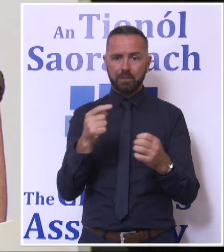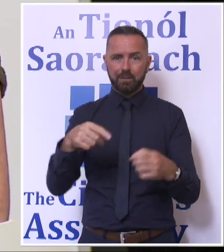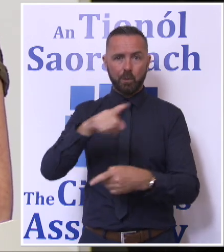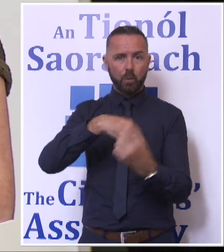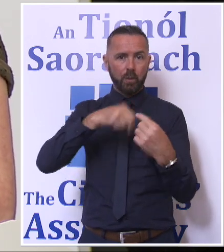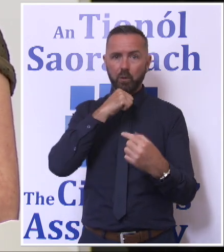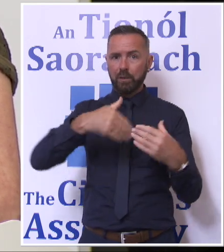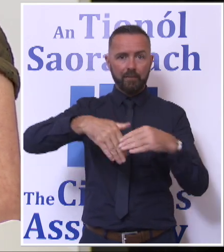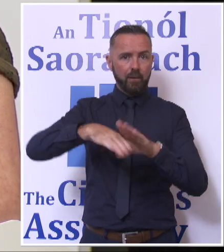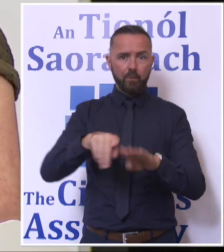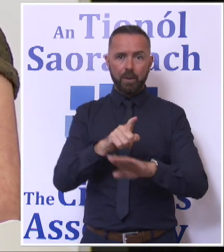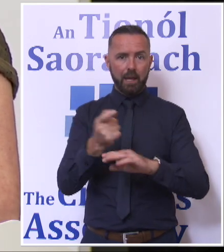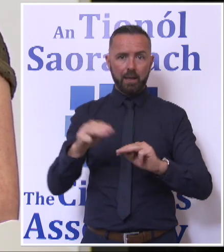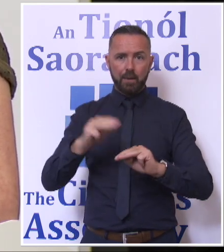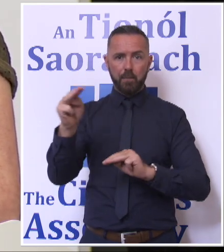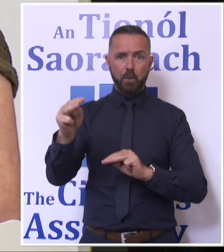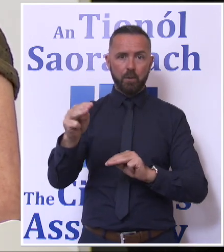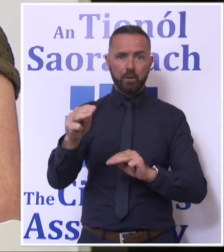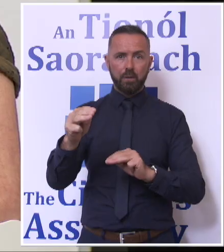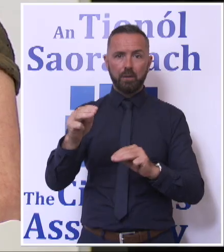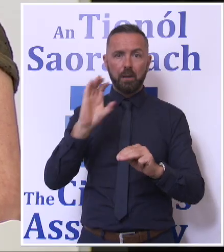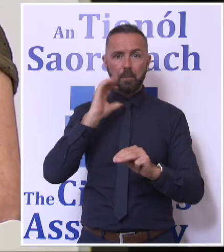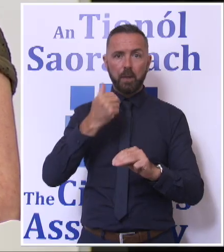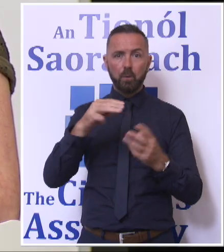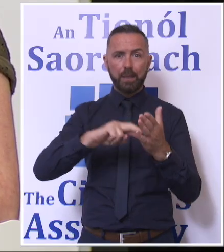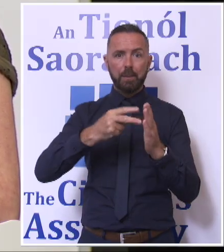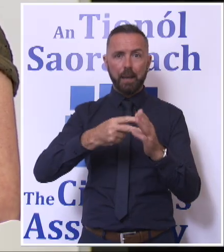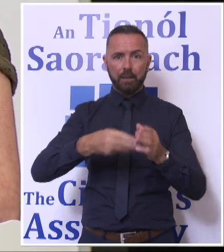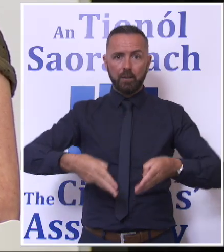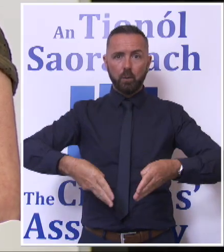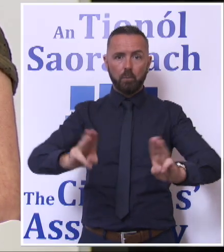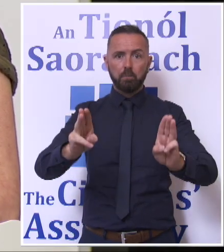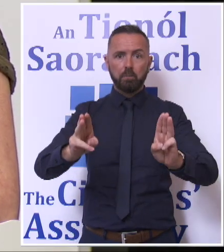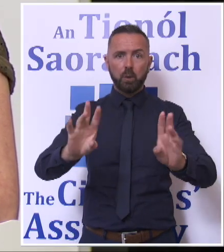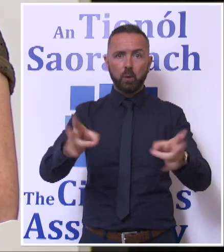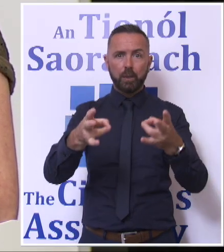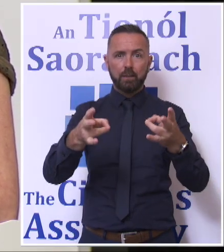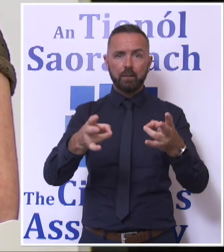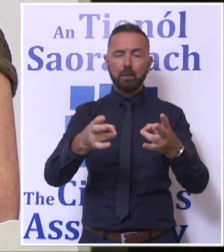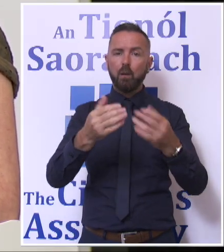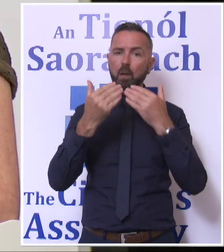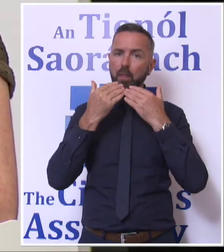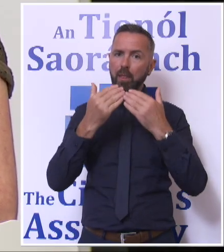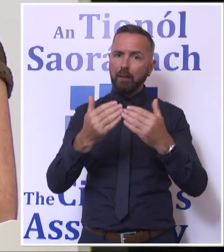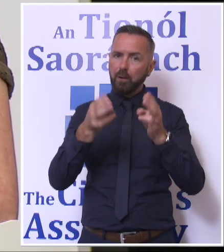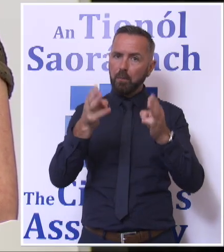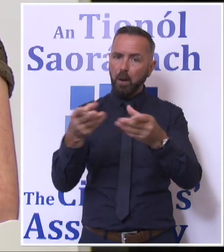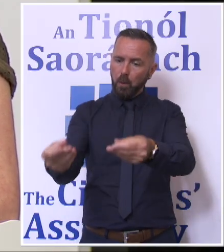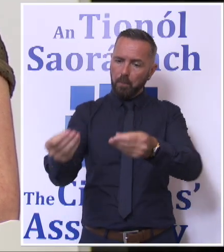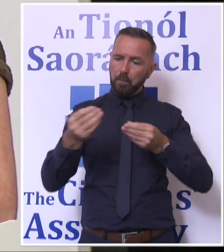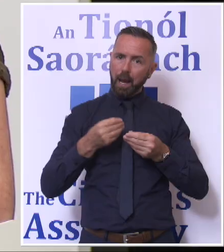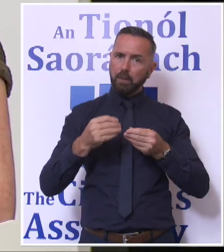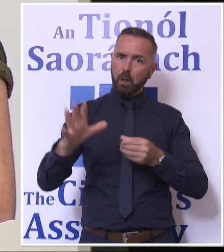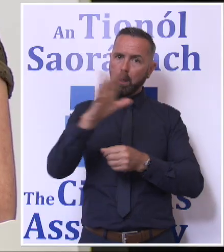and consultation to fast-track planning. Thankfully, the powers are being restored to local government, to local authorities, but